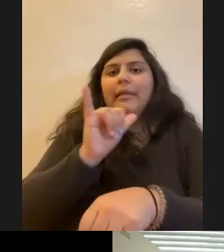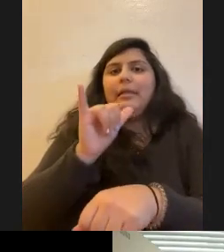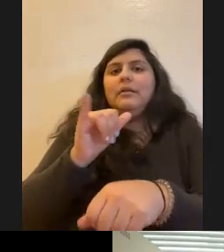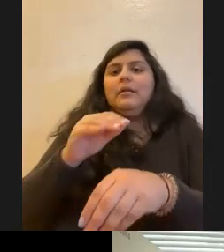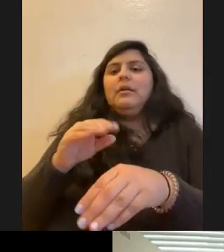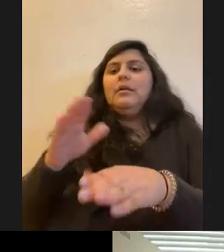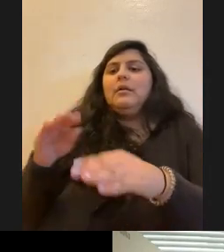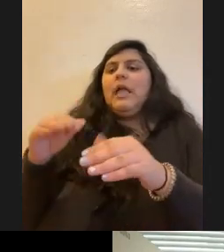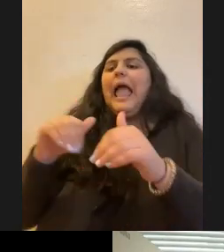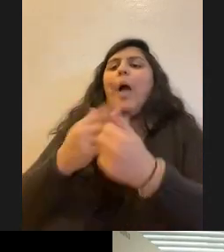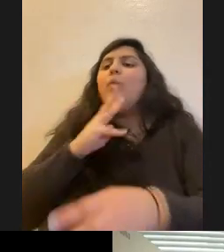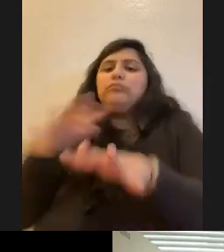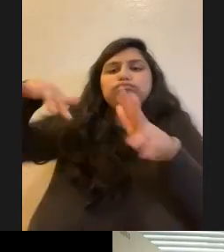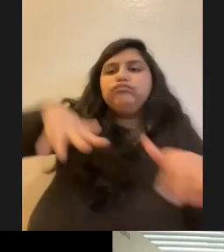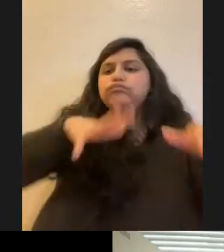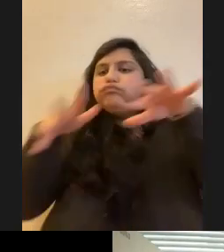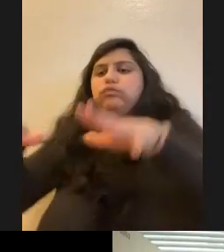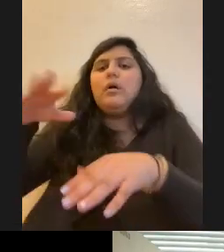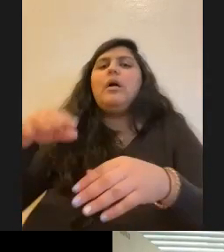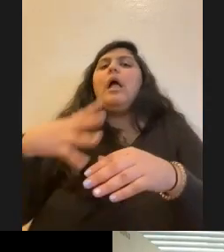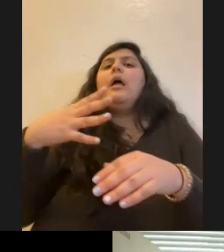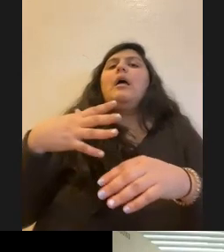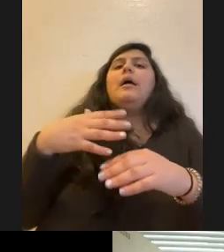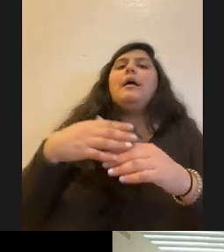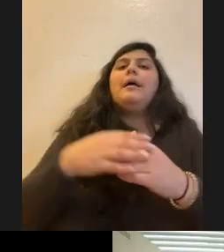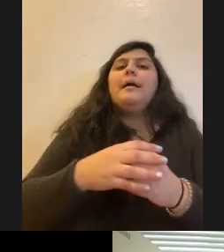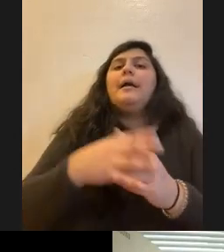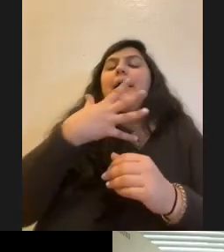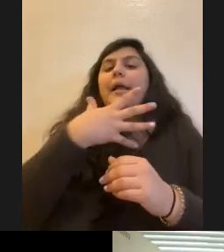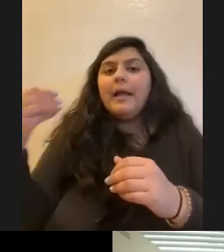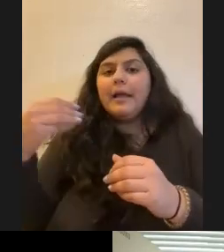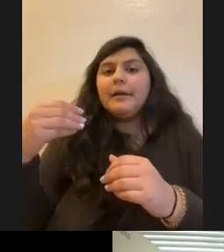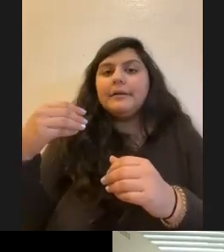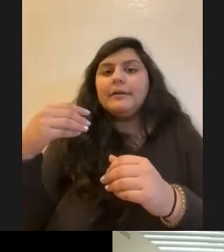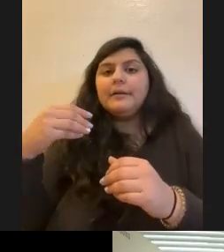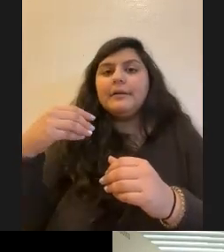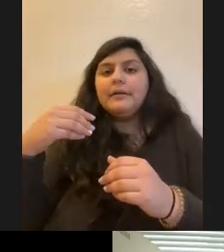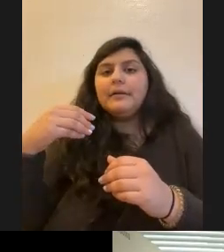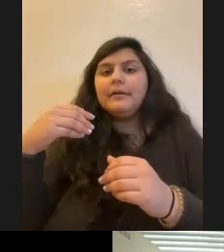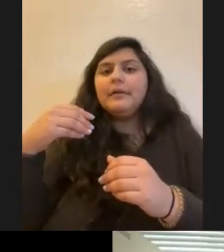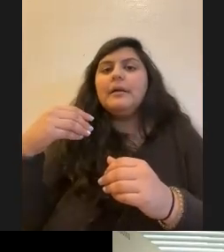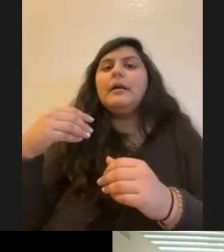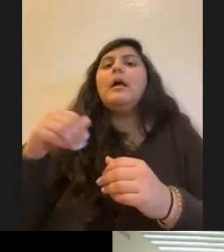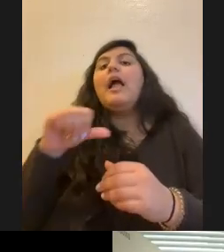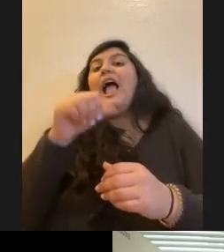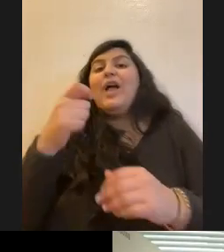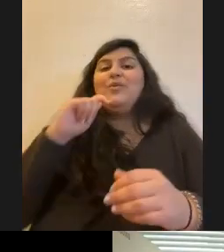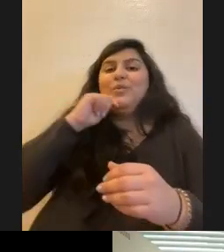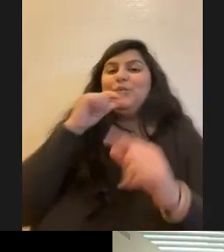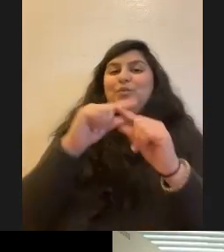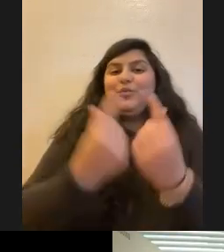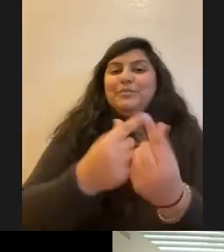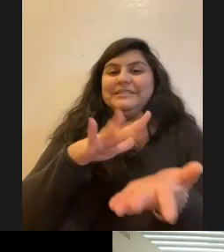currents and the way water moves. And then there was actually a cool group of scientists that studied